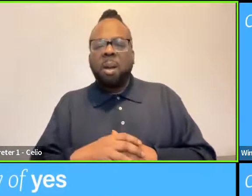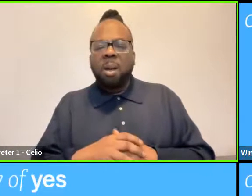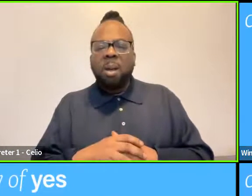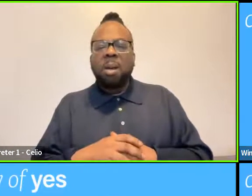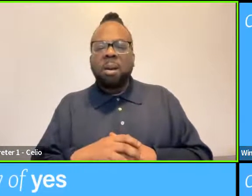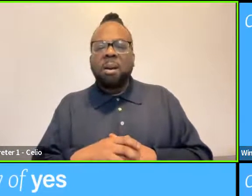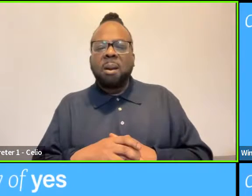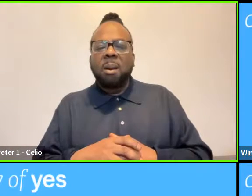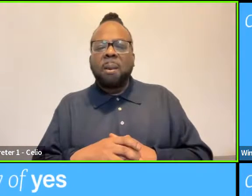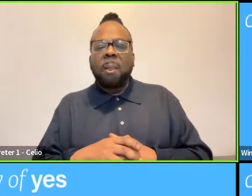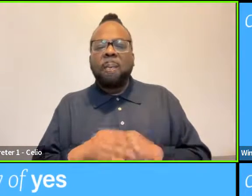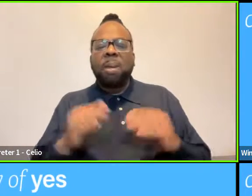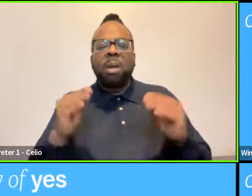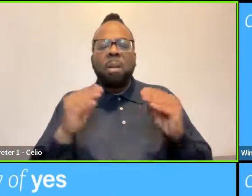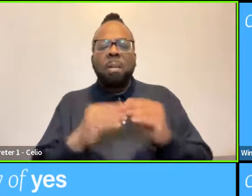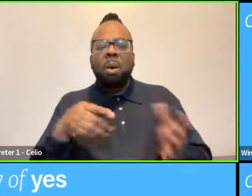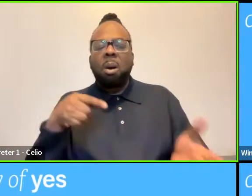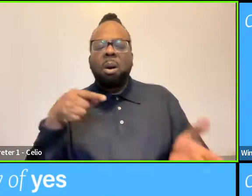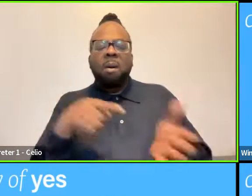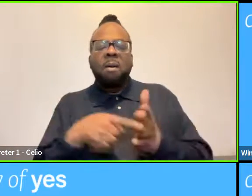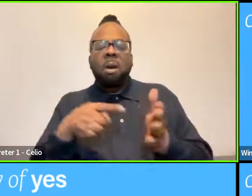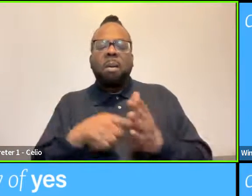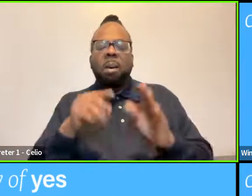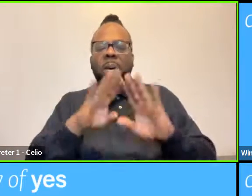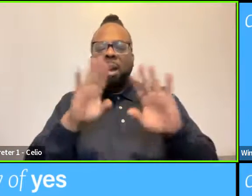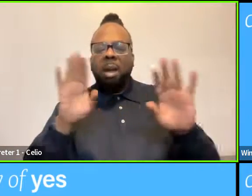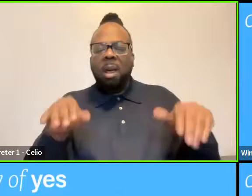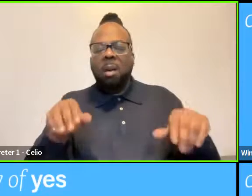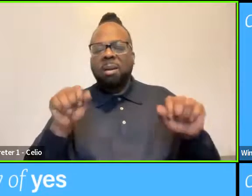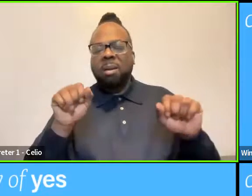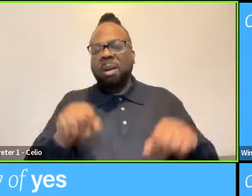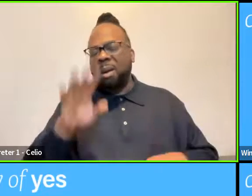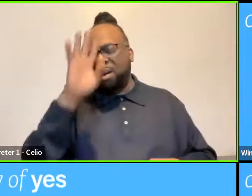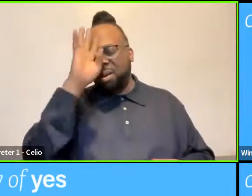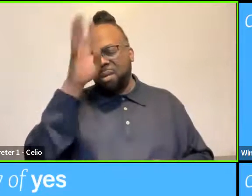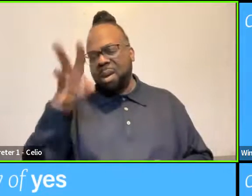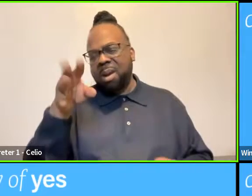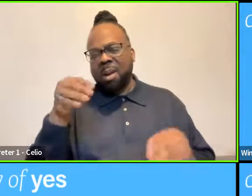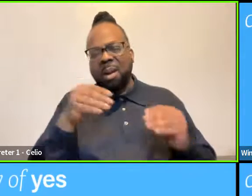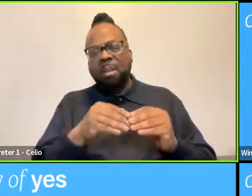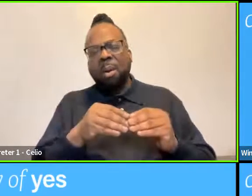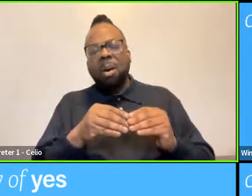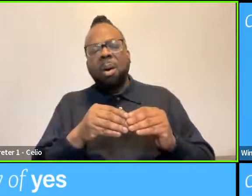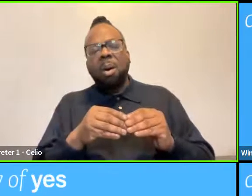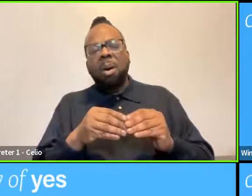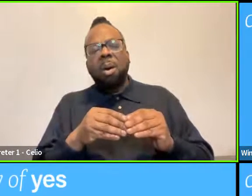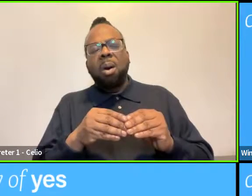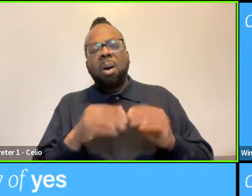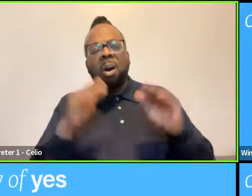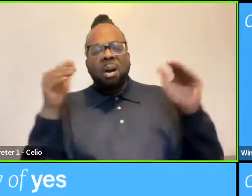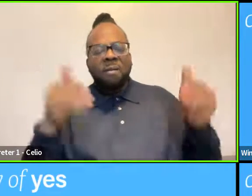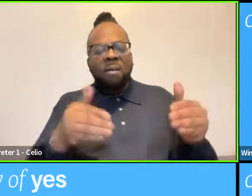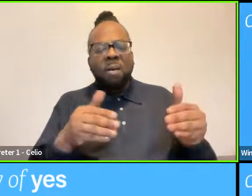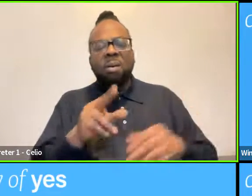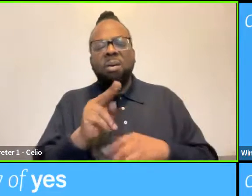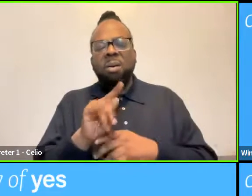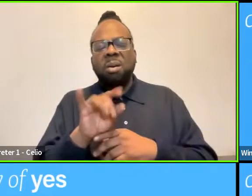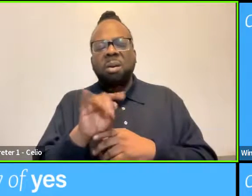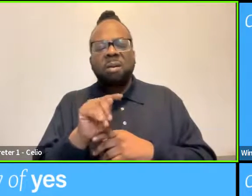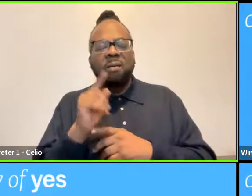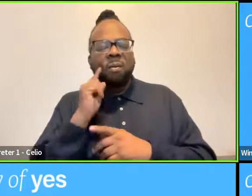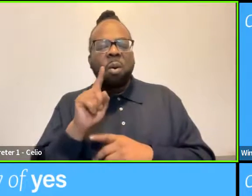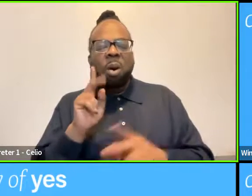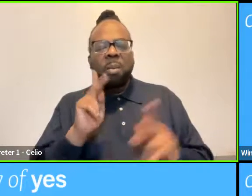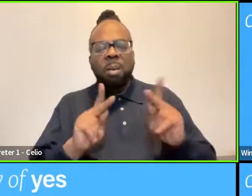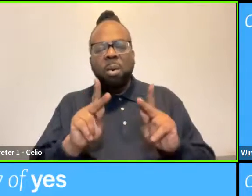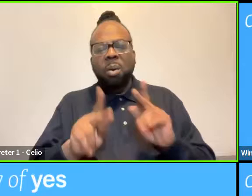so the more affordable housing we can create, the more dedicated units for families coming out of the shelter system